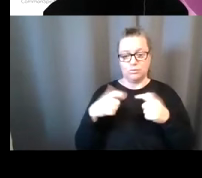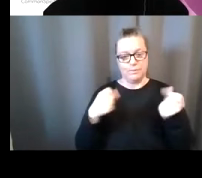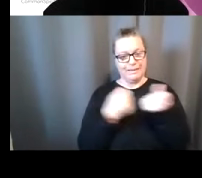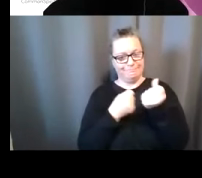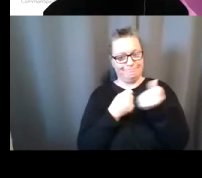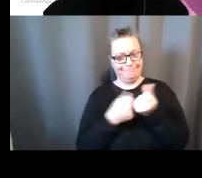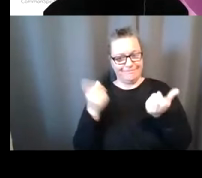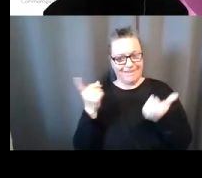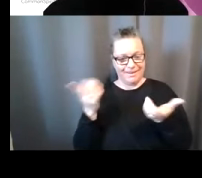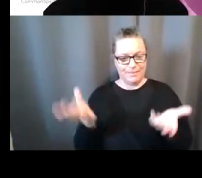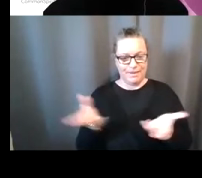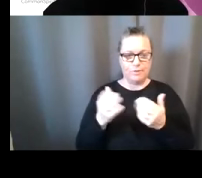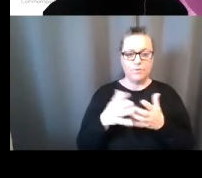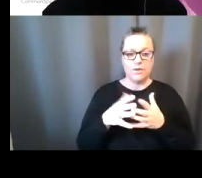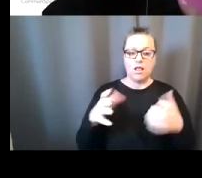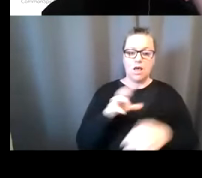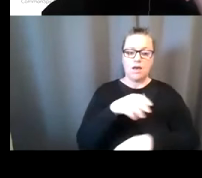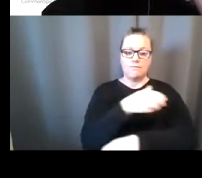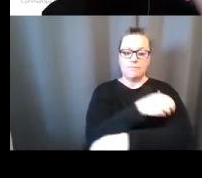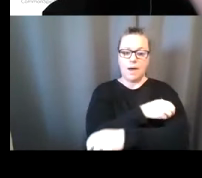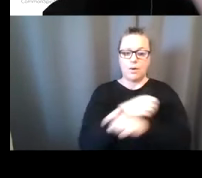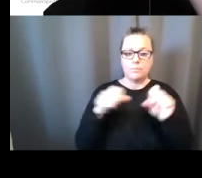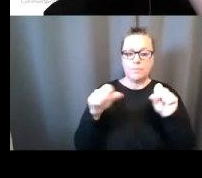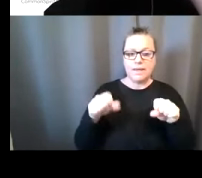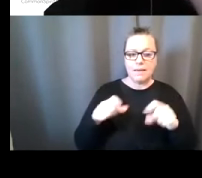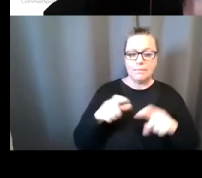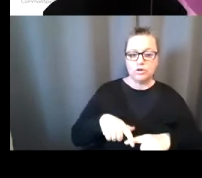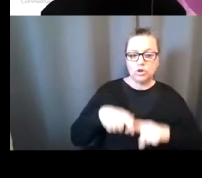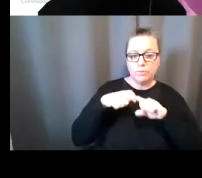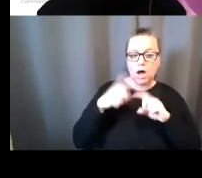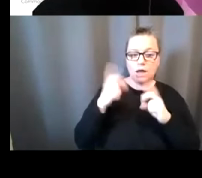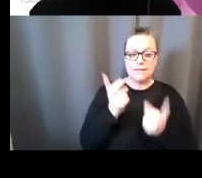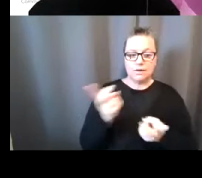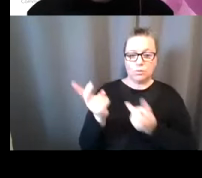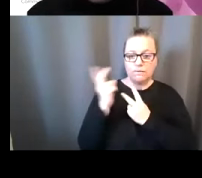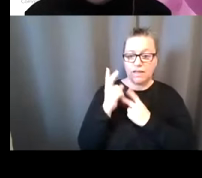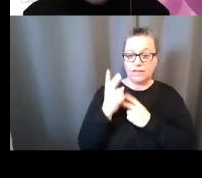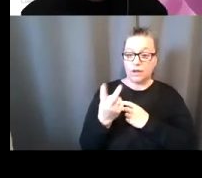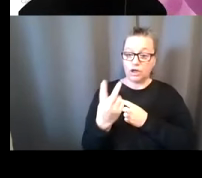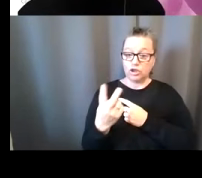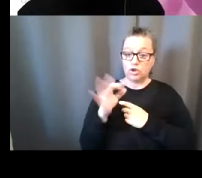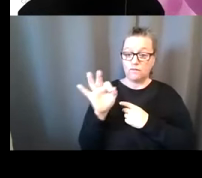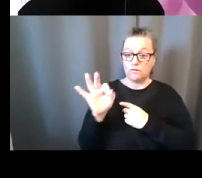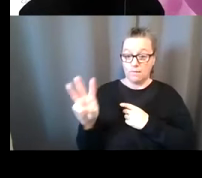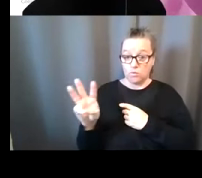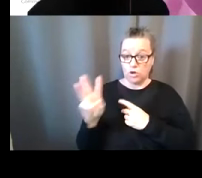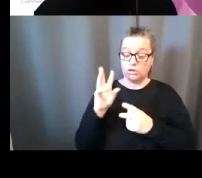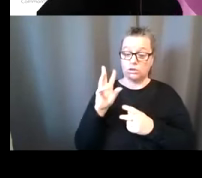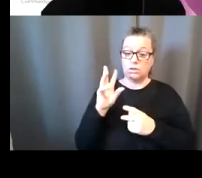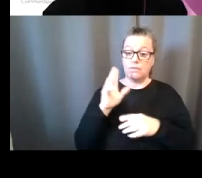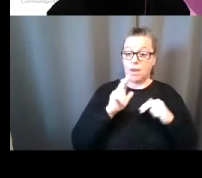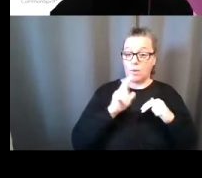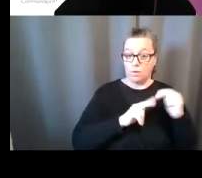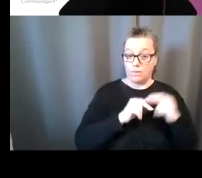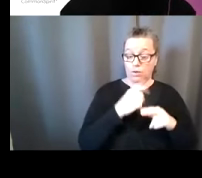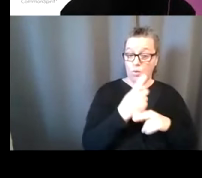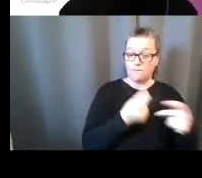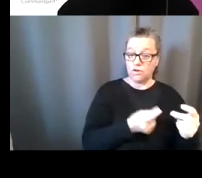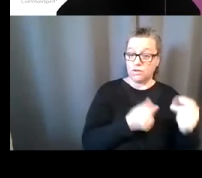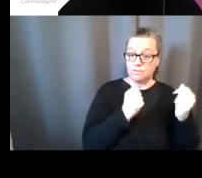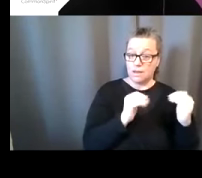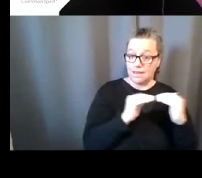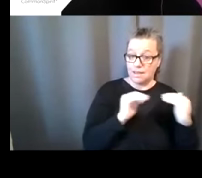here. There's a lot of power in just being able to pause and reflect. There were two frameworks around this that were built. One is for the spontaneous